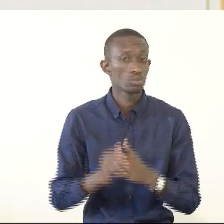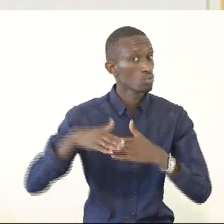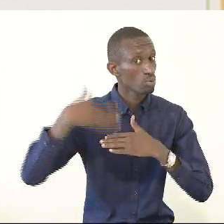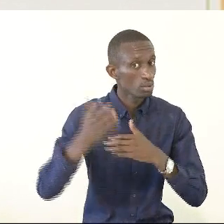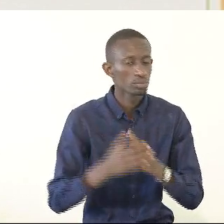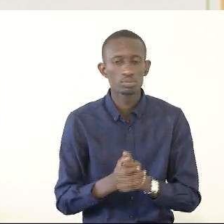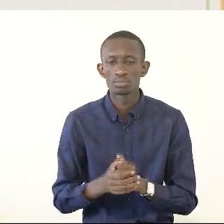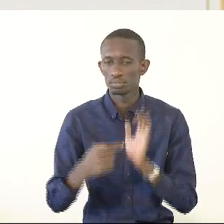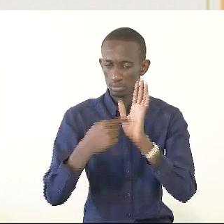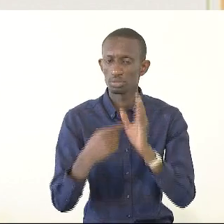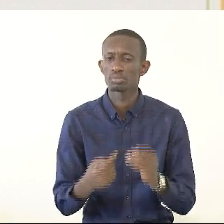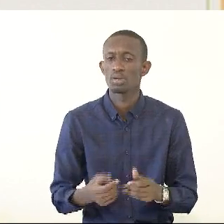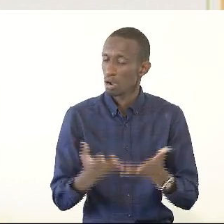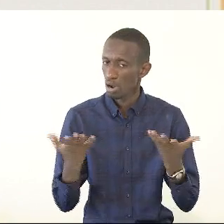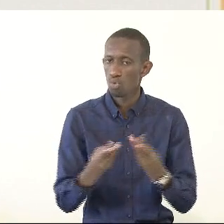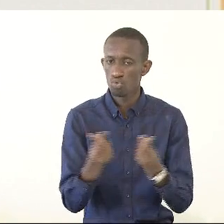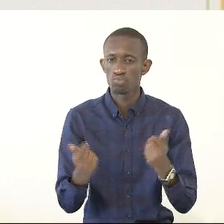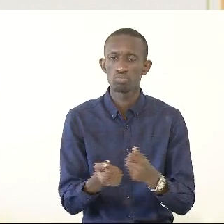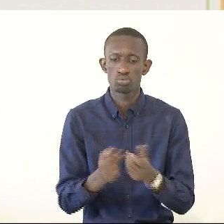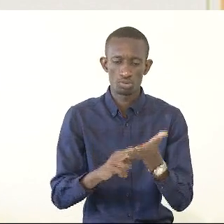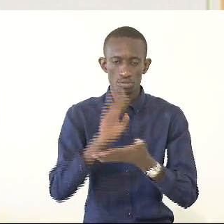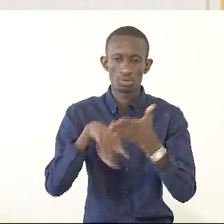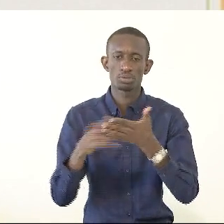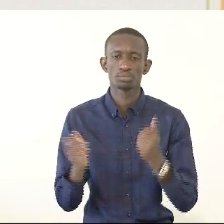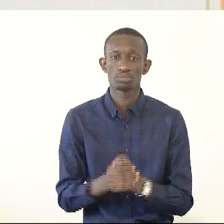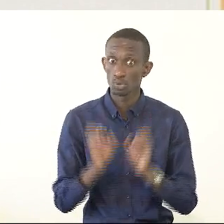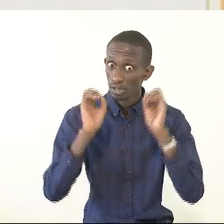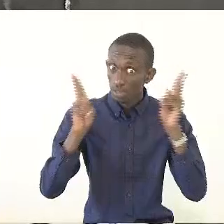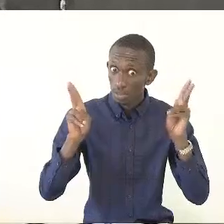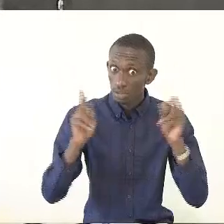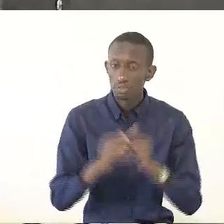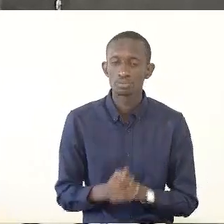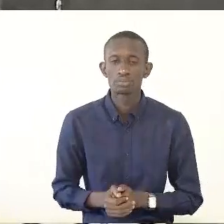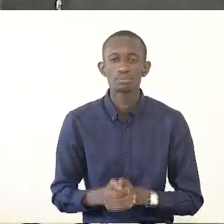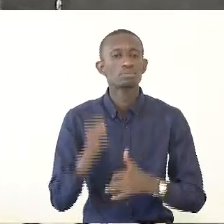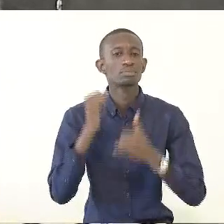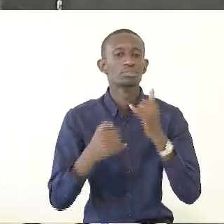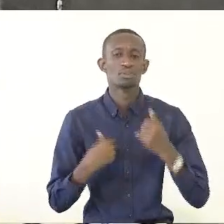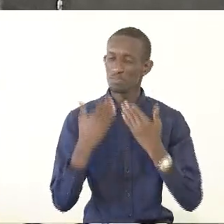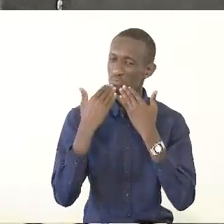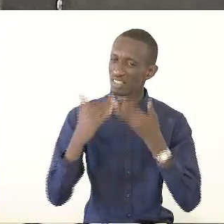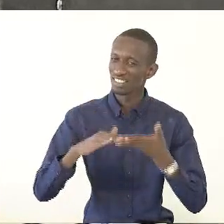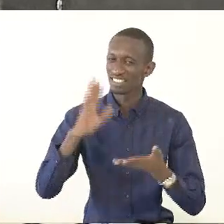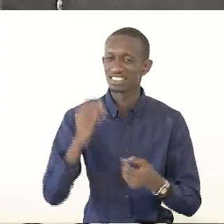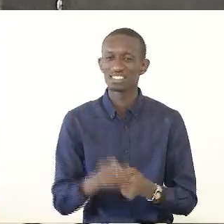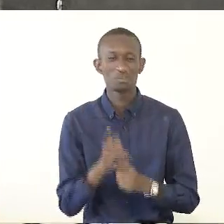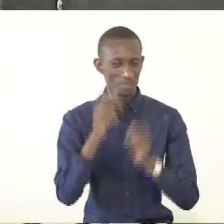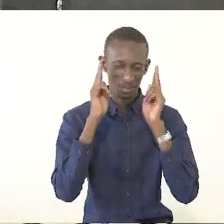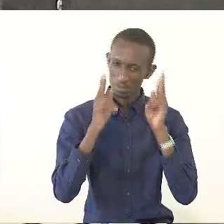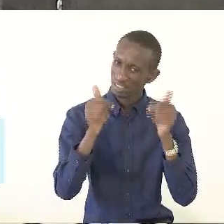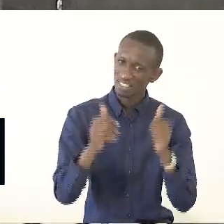lesson I will show you how to solve it by using the graph. Okay? Now I thank you very much for your hard